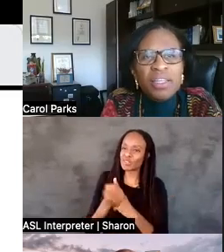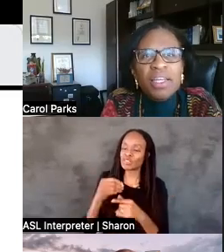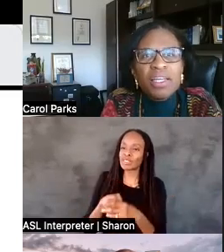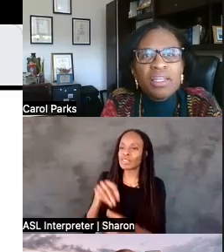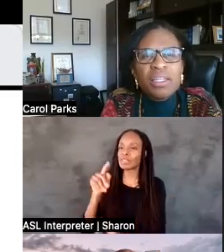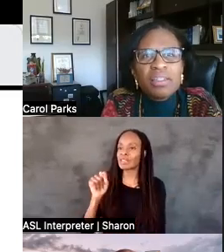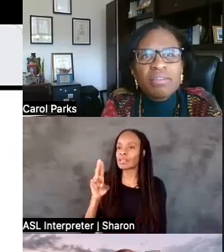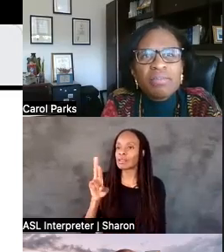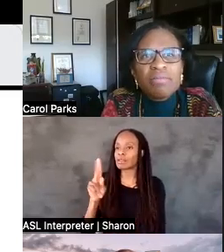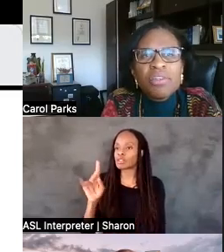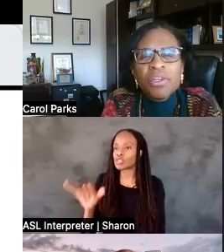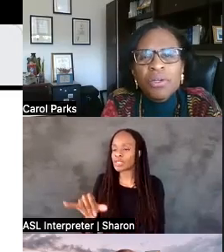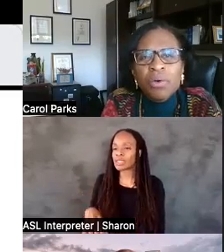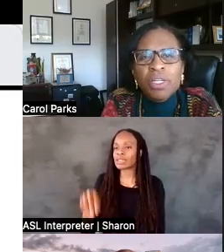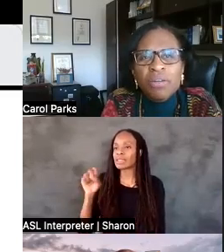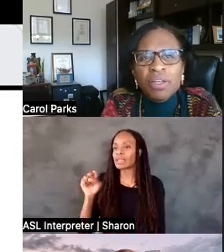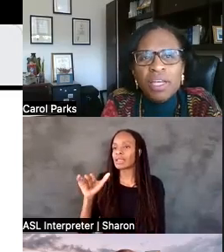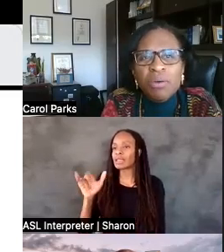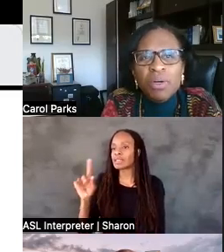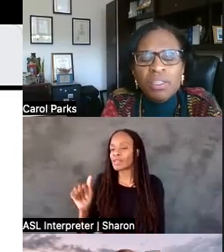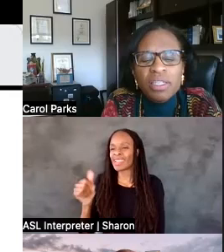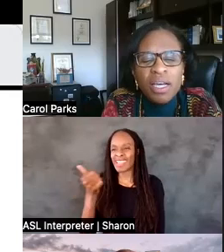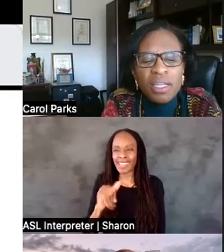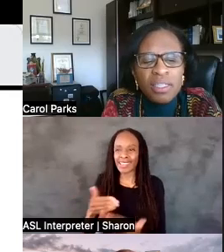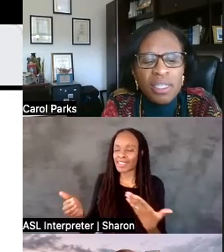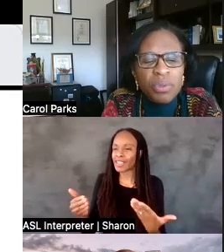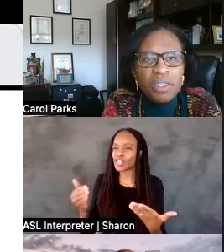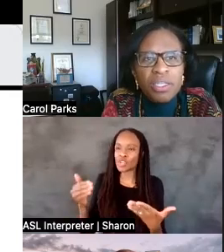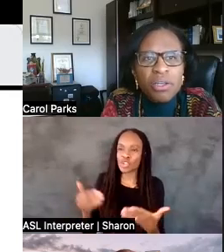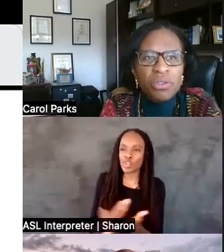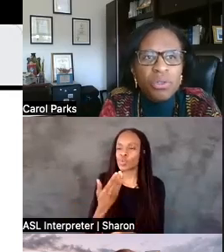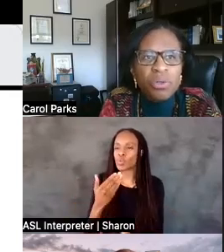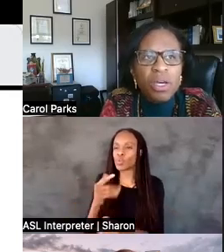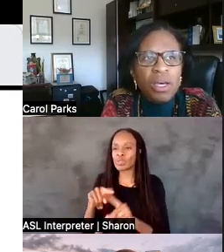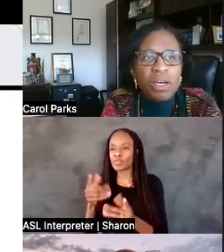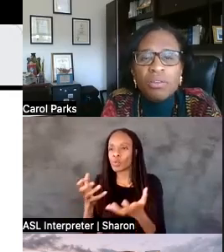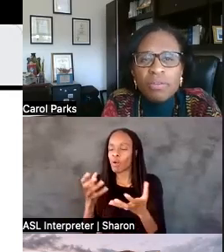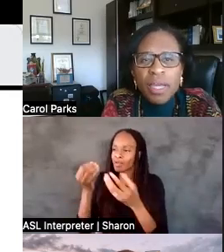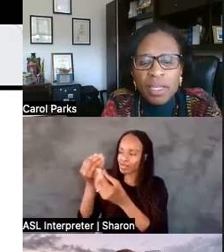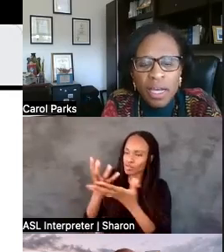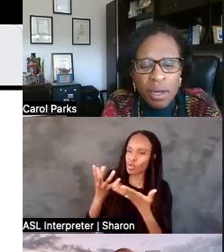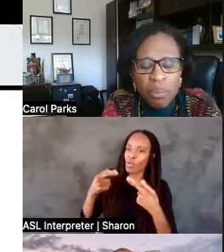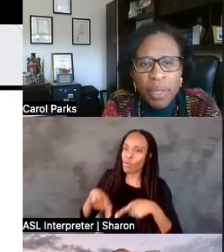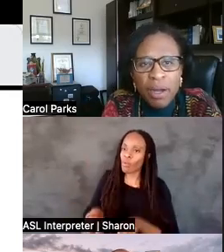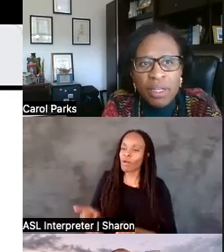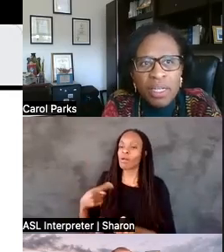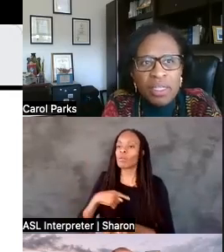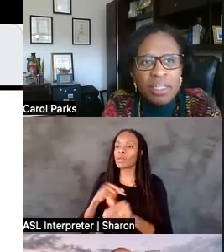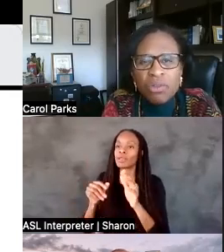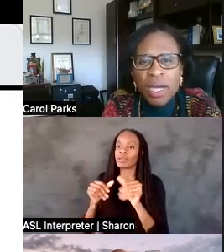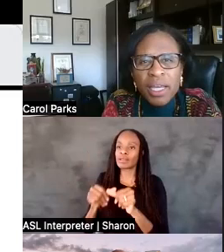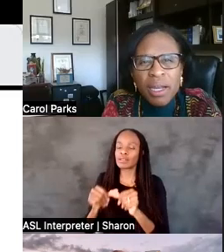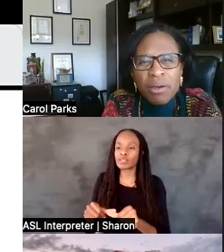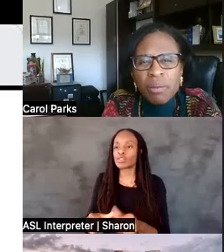is there anything new or different that you want to tell us as we continue to cultivate